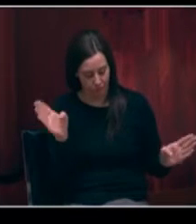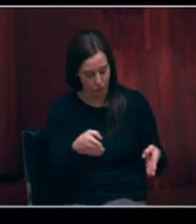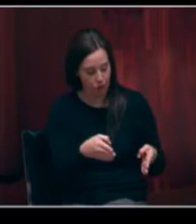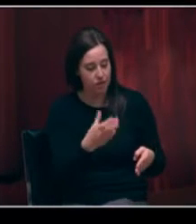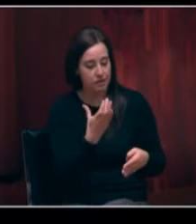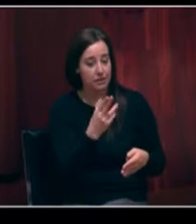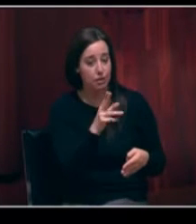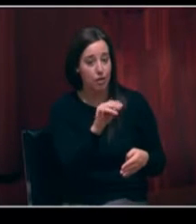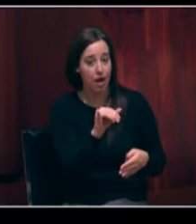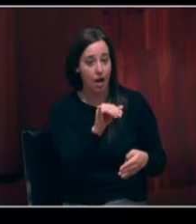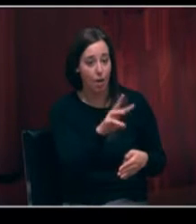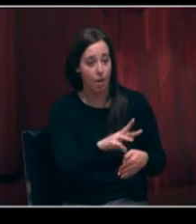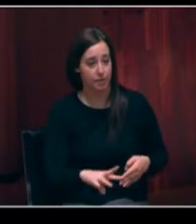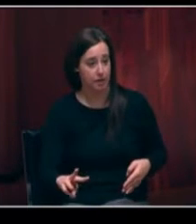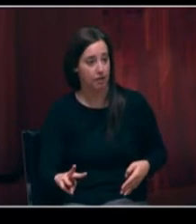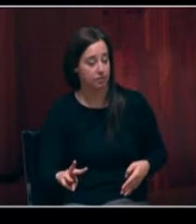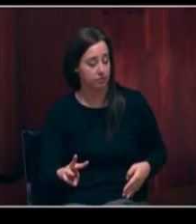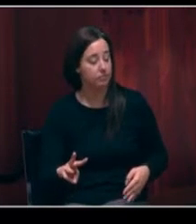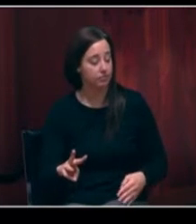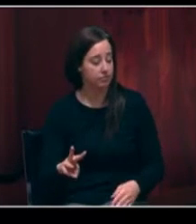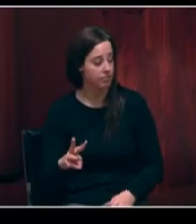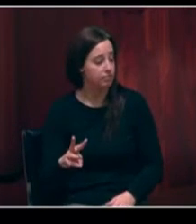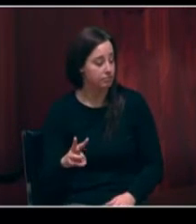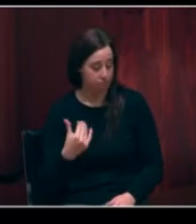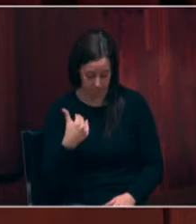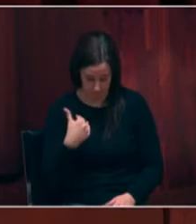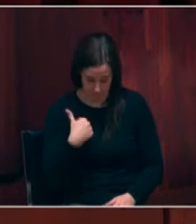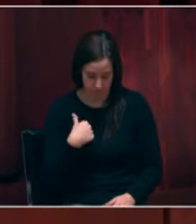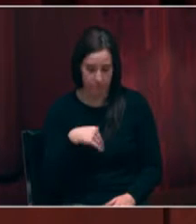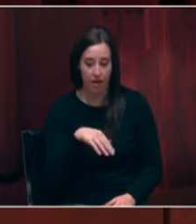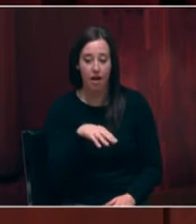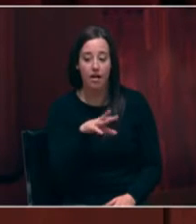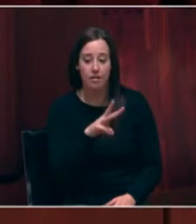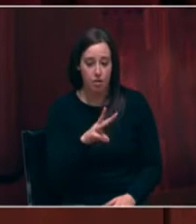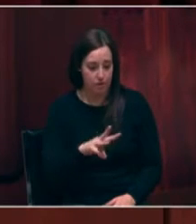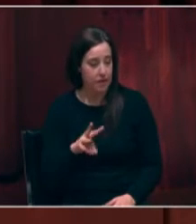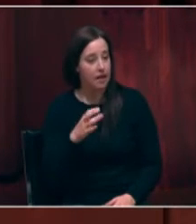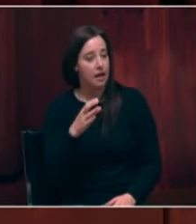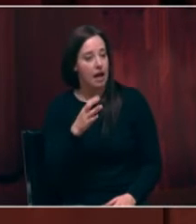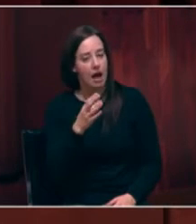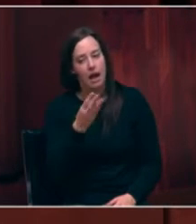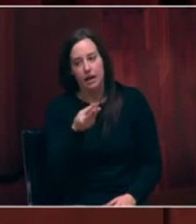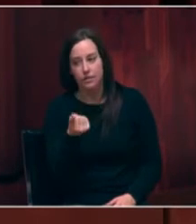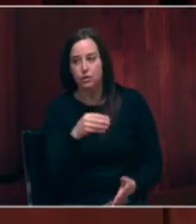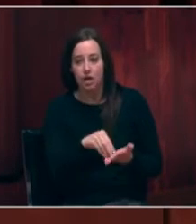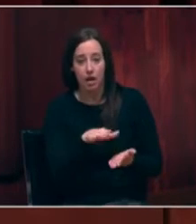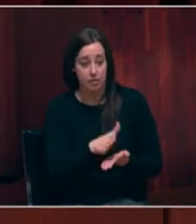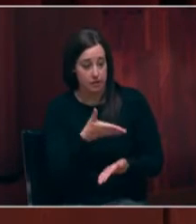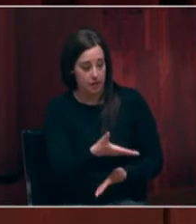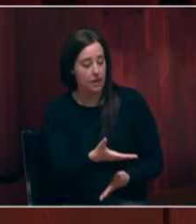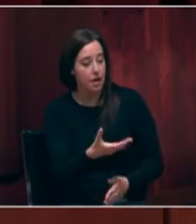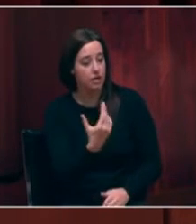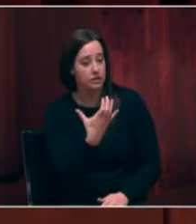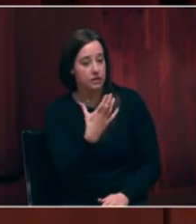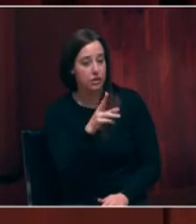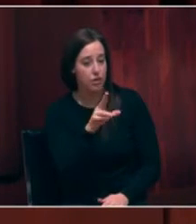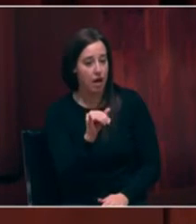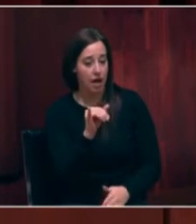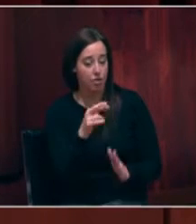CUI website. Of course, we maintain a website, a number of documents. Of course, the CUI registry is there. But we also issued